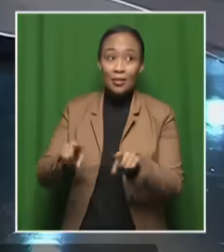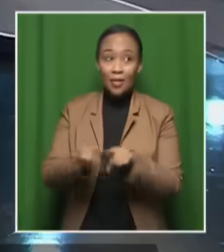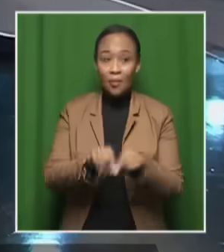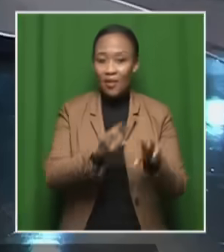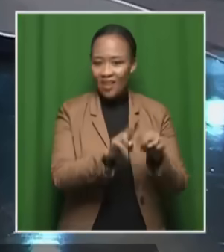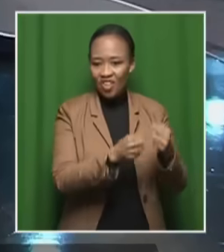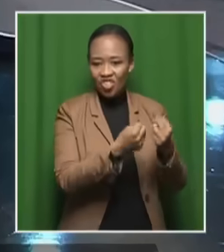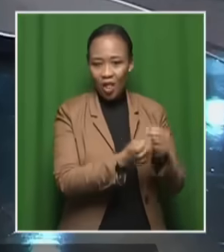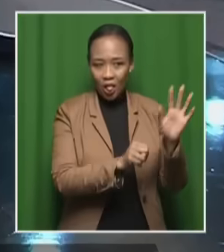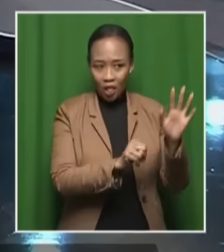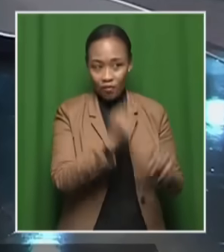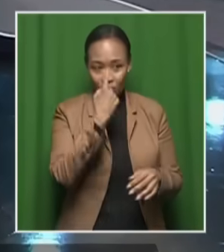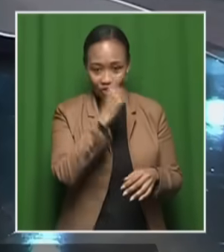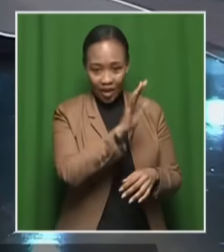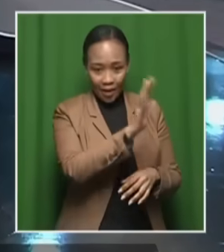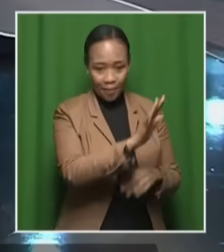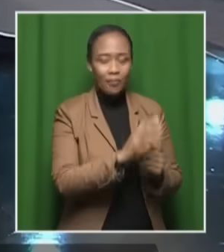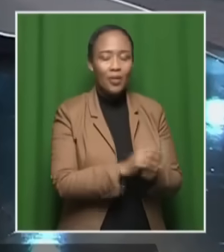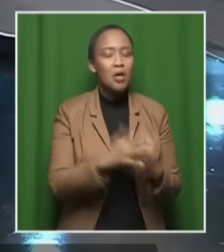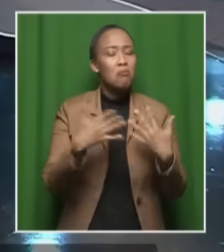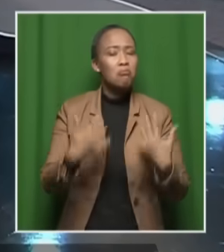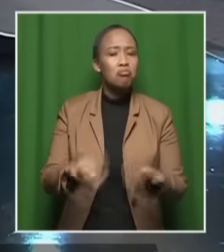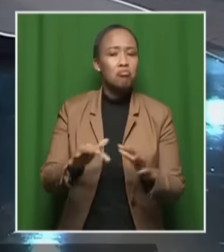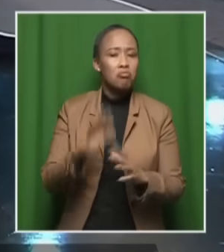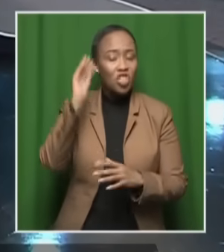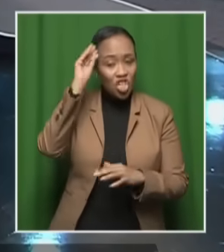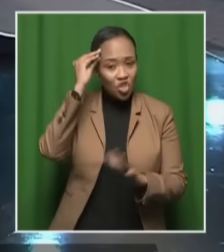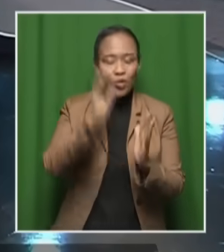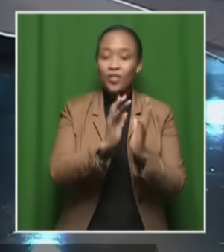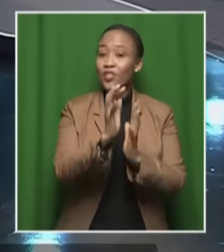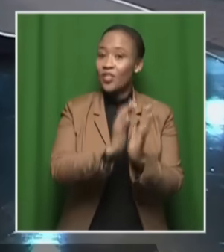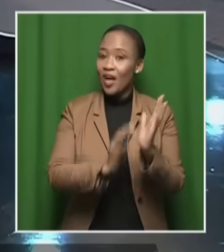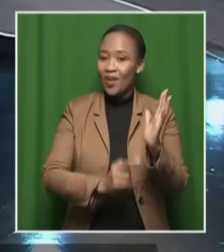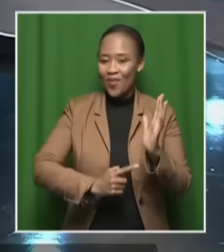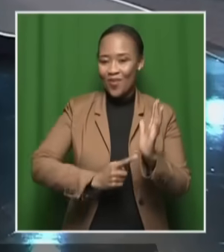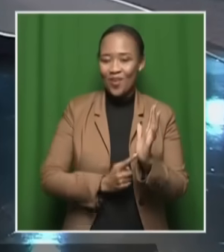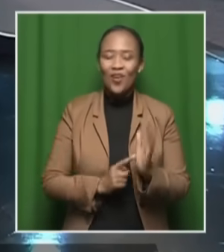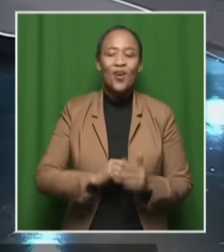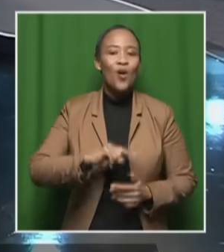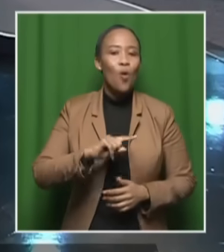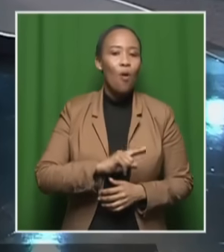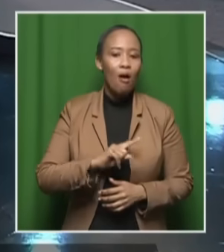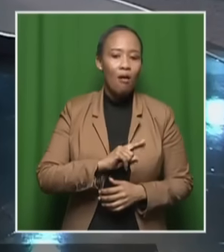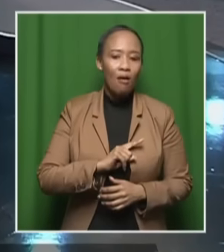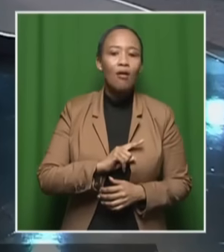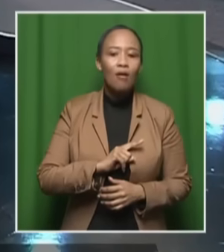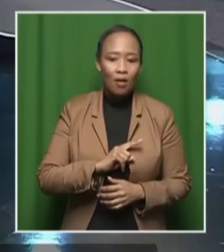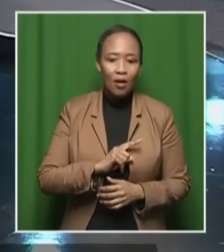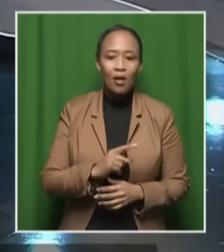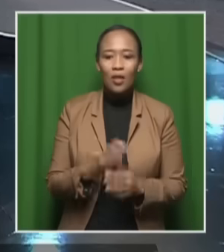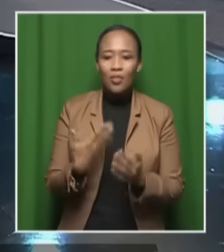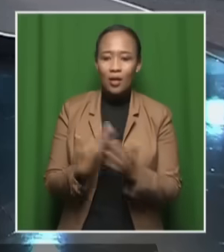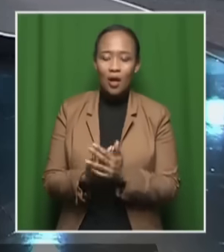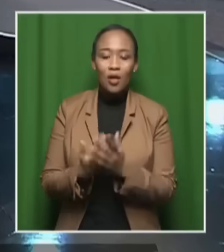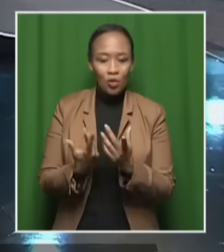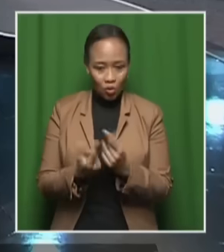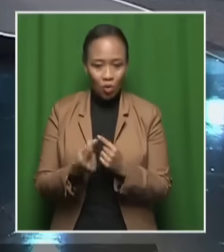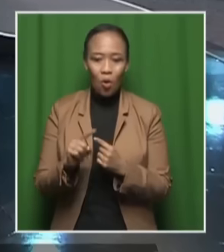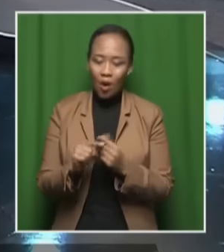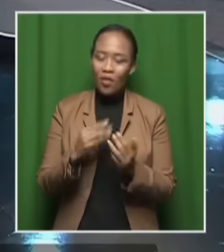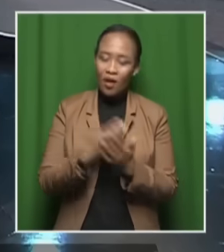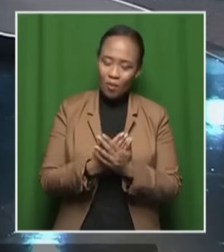raises such interesting scenarios because they could literally freeze out the ANC altogether